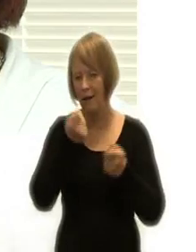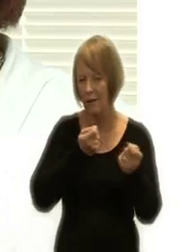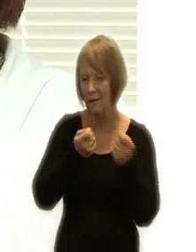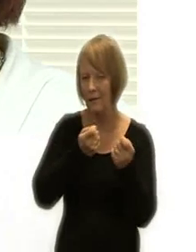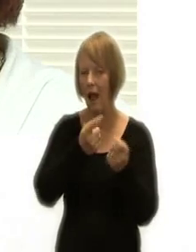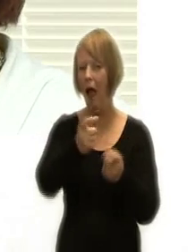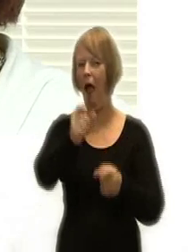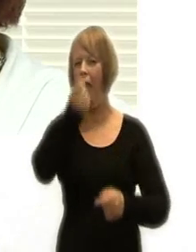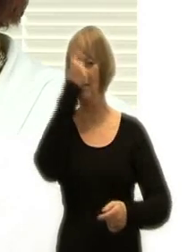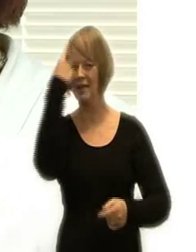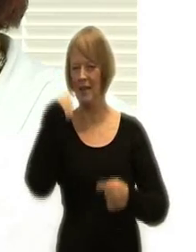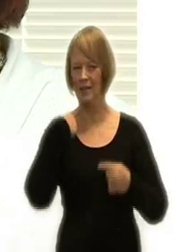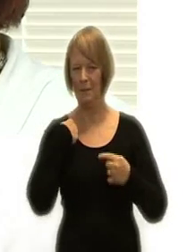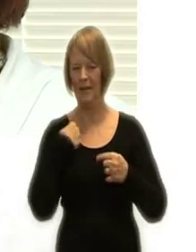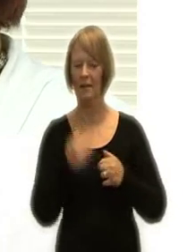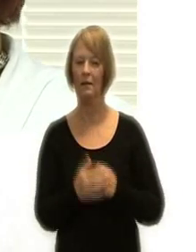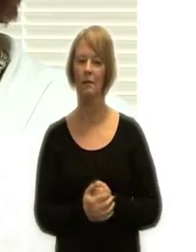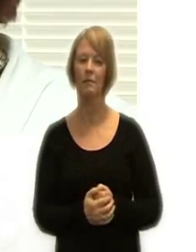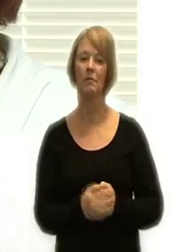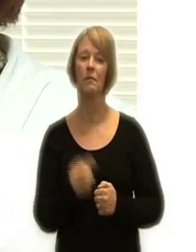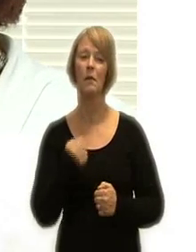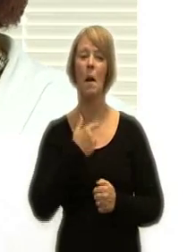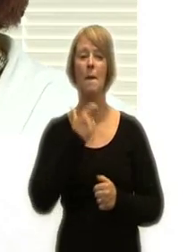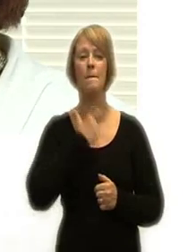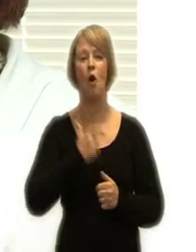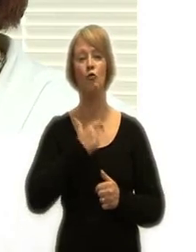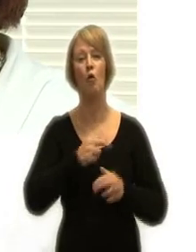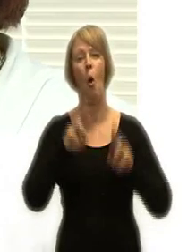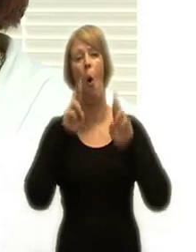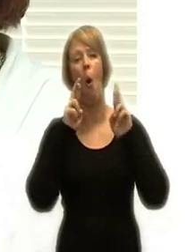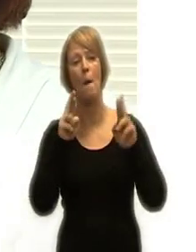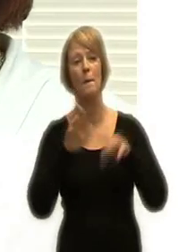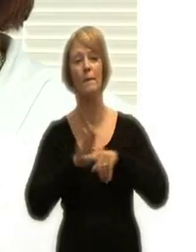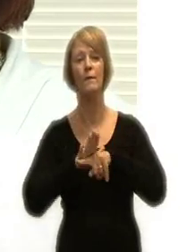difficult times, and I meet a lot of those, and I can empathise and